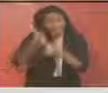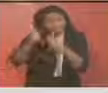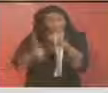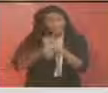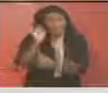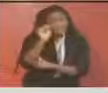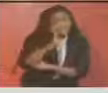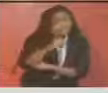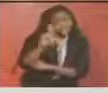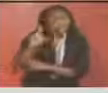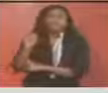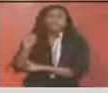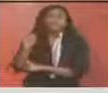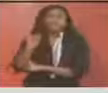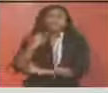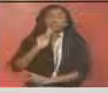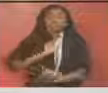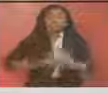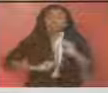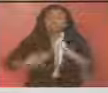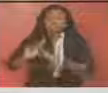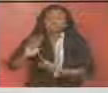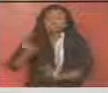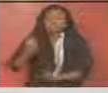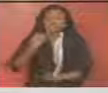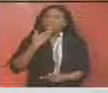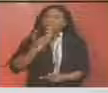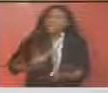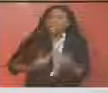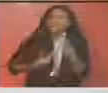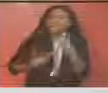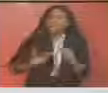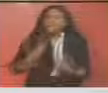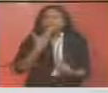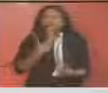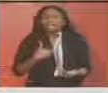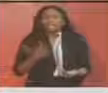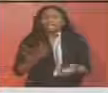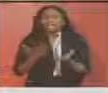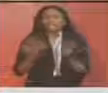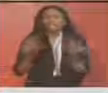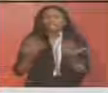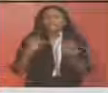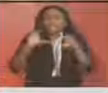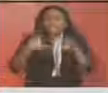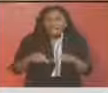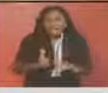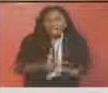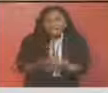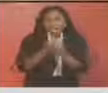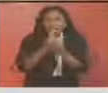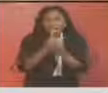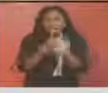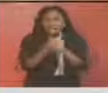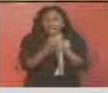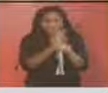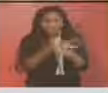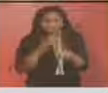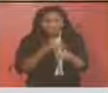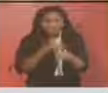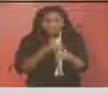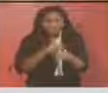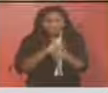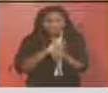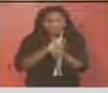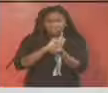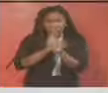things that people keep asking is there a way to prevent mutations and to prevent new variants from arising? And the answer to that